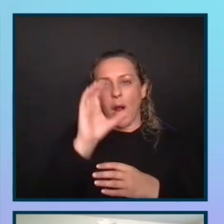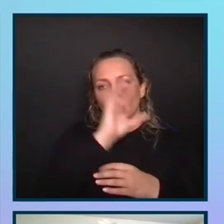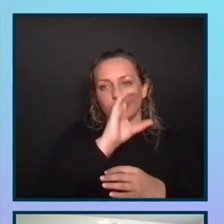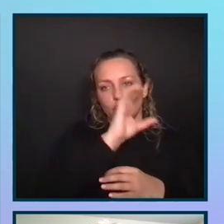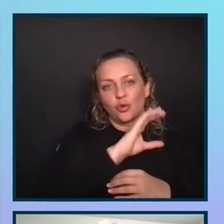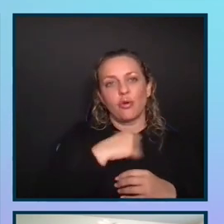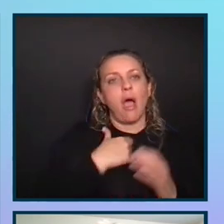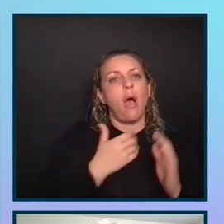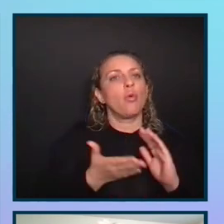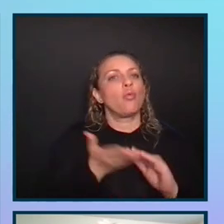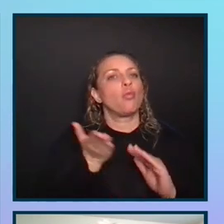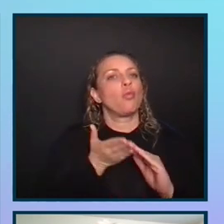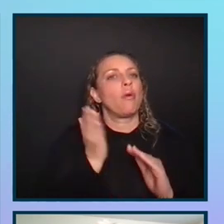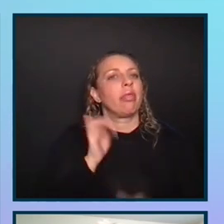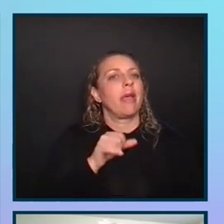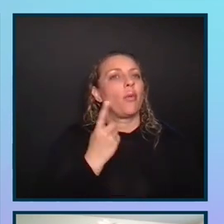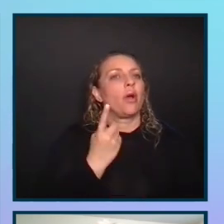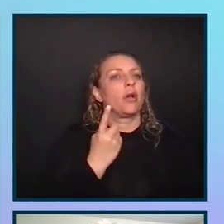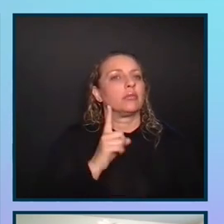that.